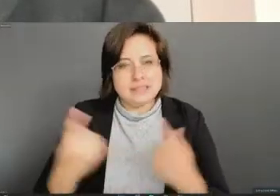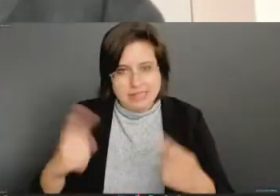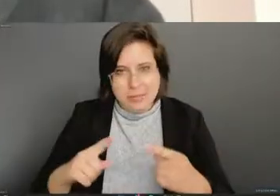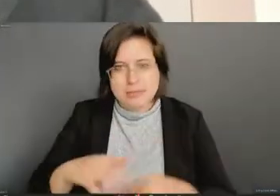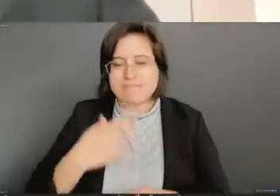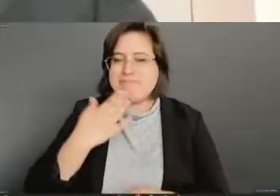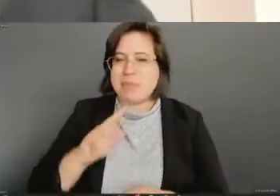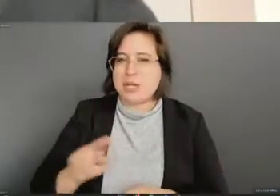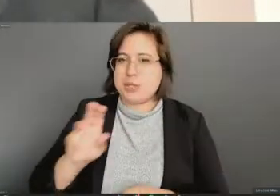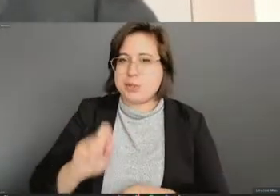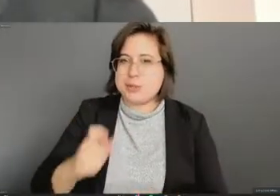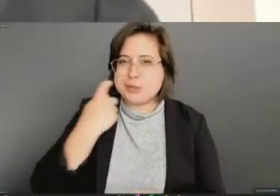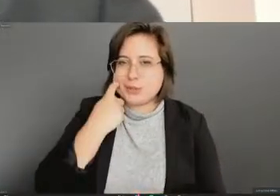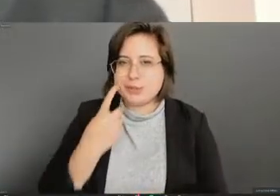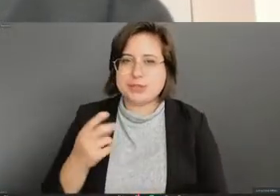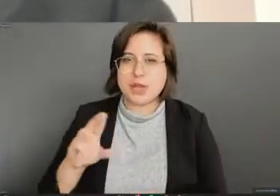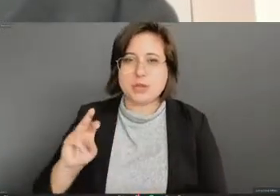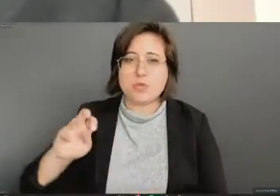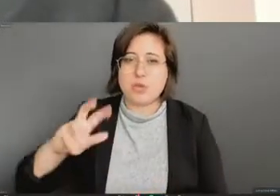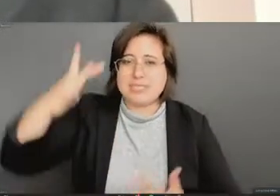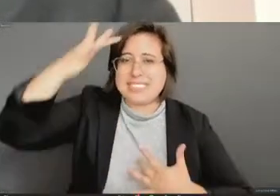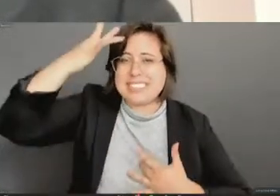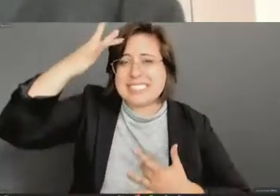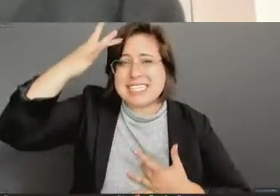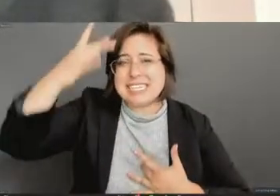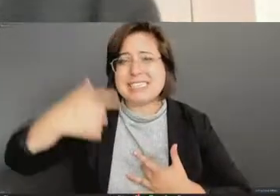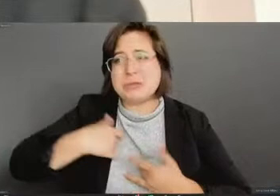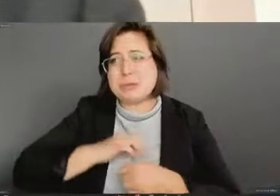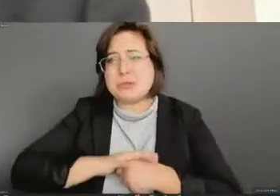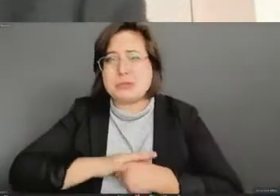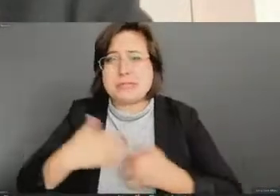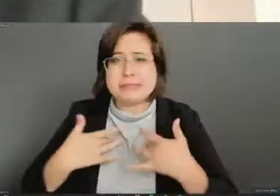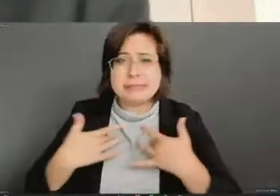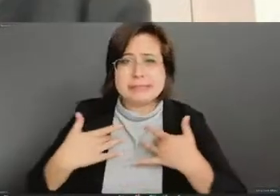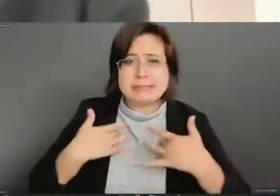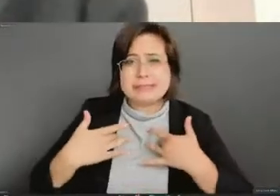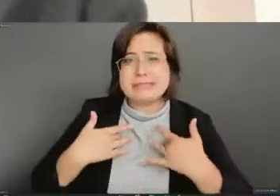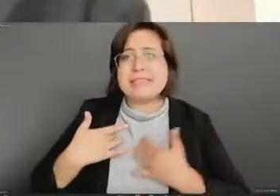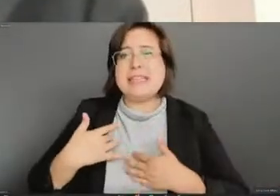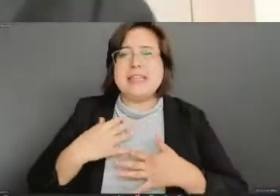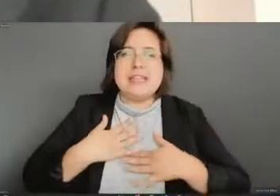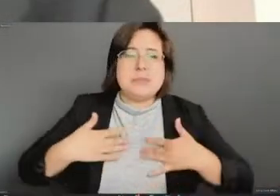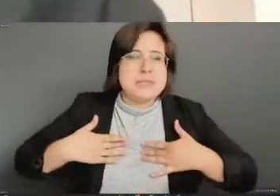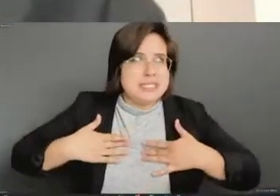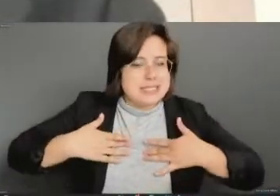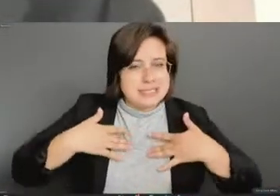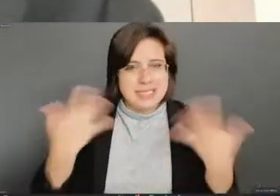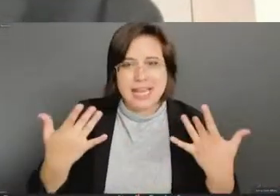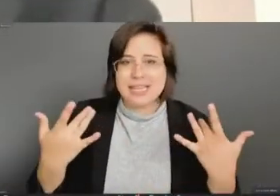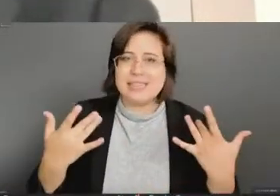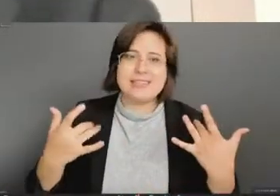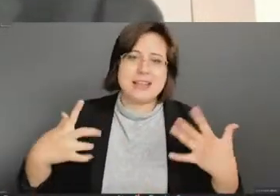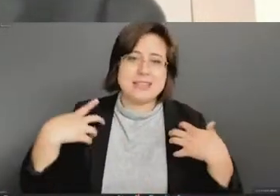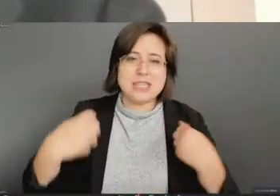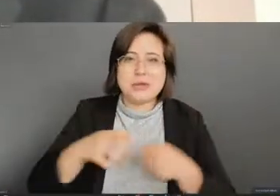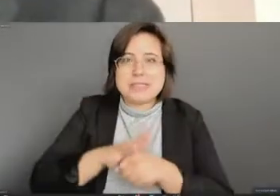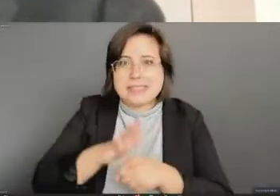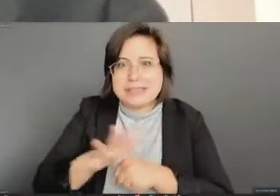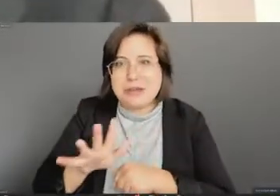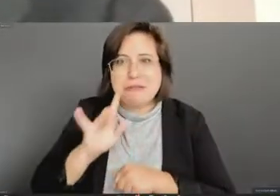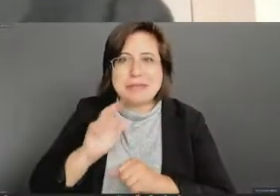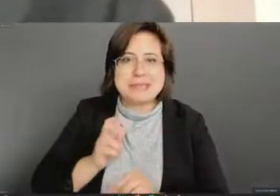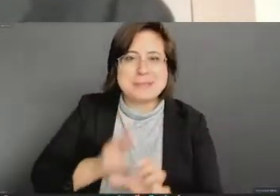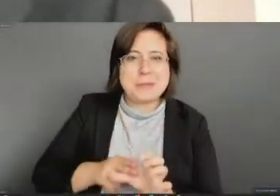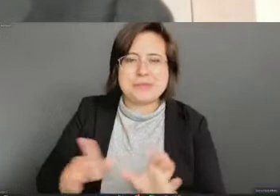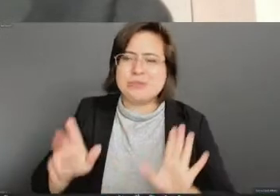few weeks ago that Dr. Wong was sick, and we were all quite stressed out about it, and so thrilled that he's well enough to be here. He's really been a great